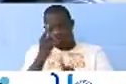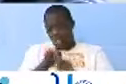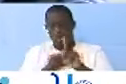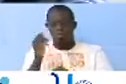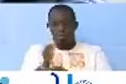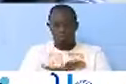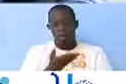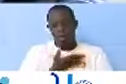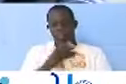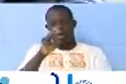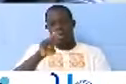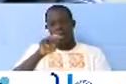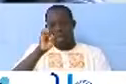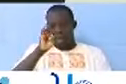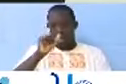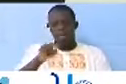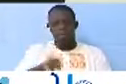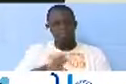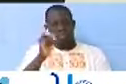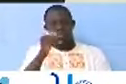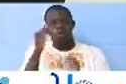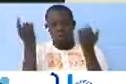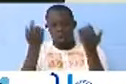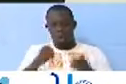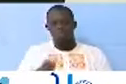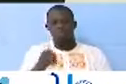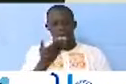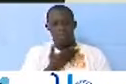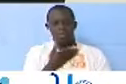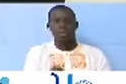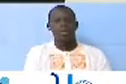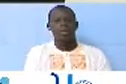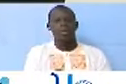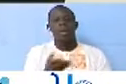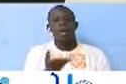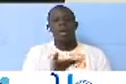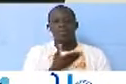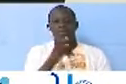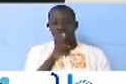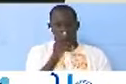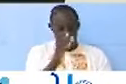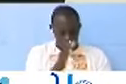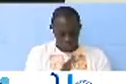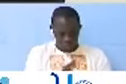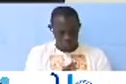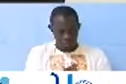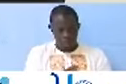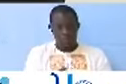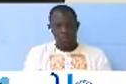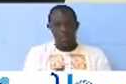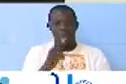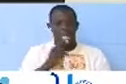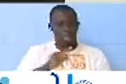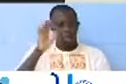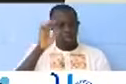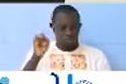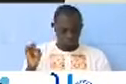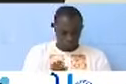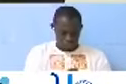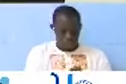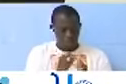walentam. Yes, that's what happened. Having sworn on the Quran, can you tell us for sure that he was not